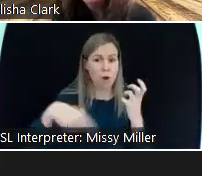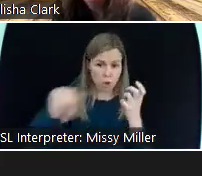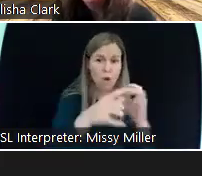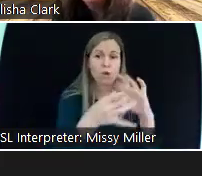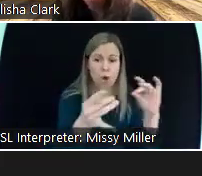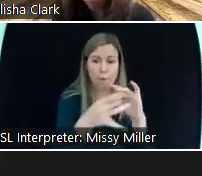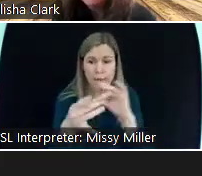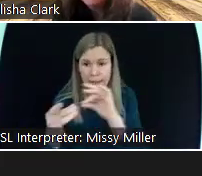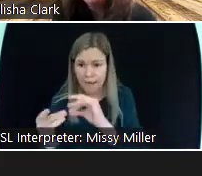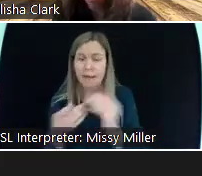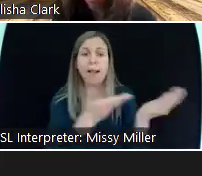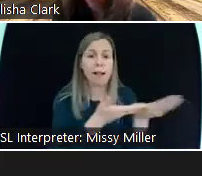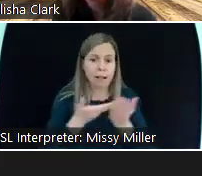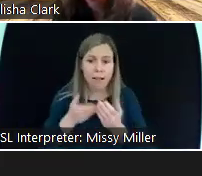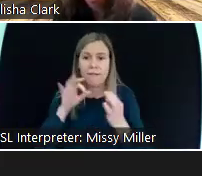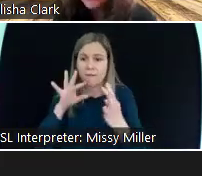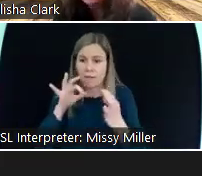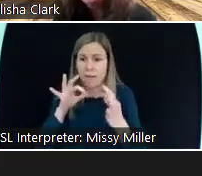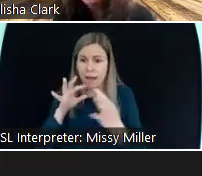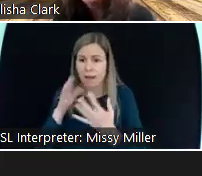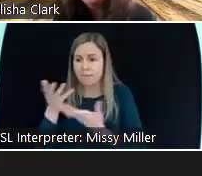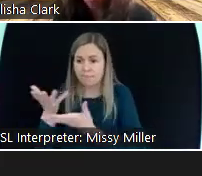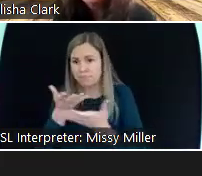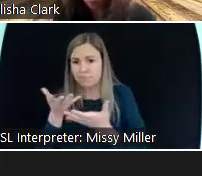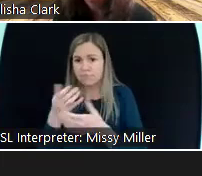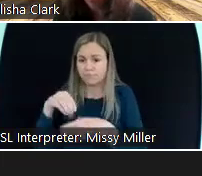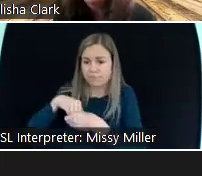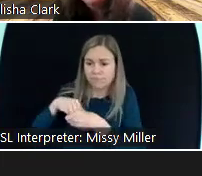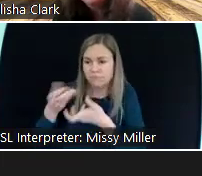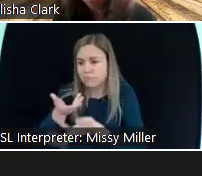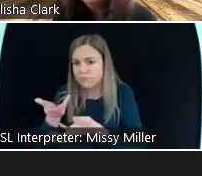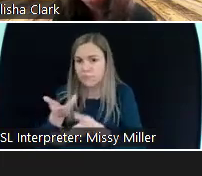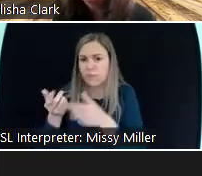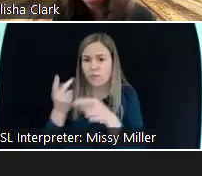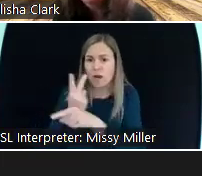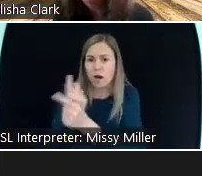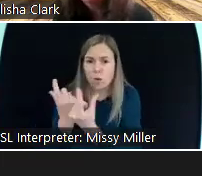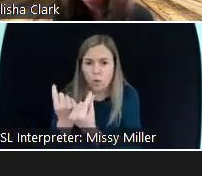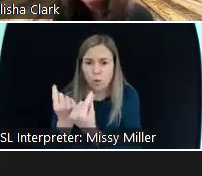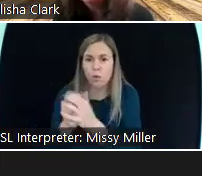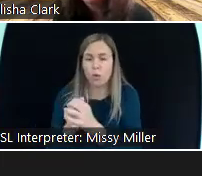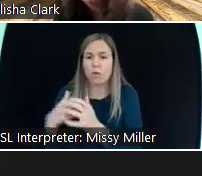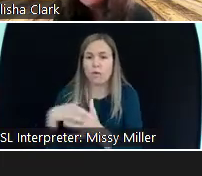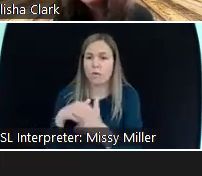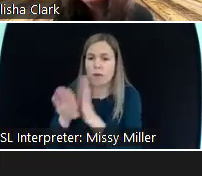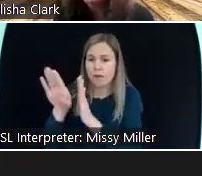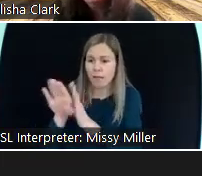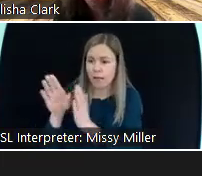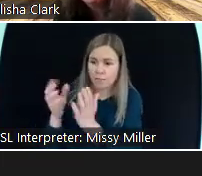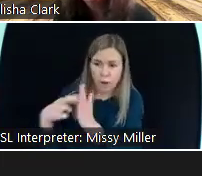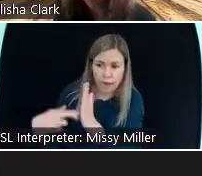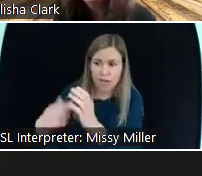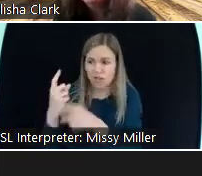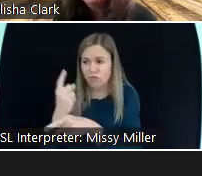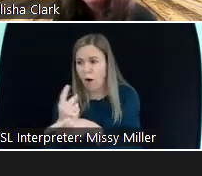so that we can take that feedback back internally and take a look to see if we have our regulations correct, if we need